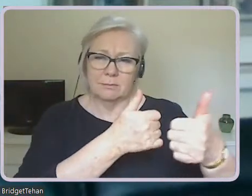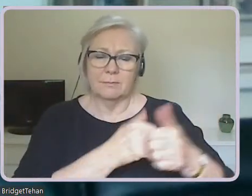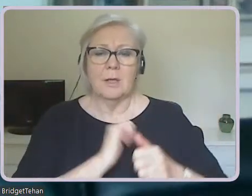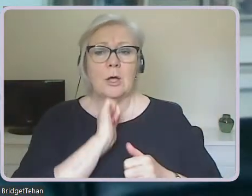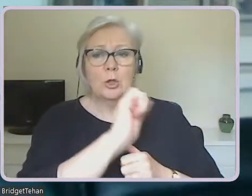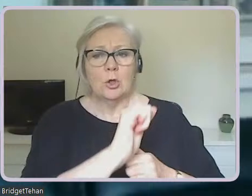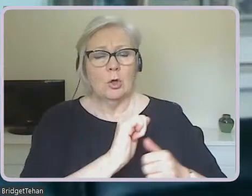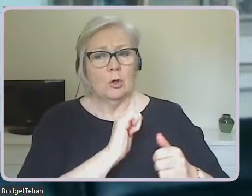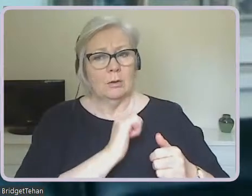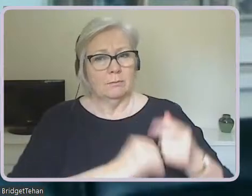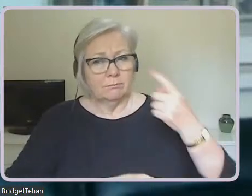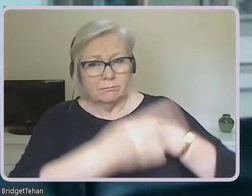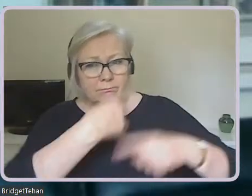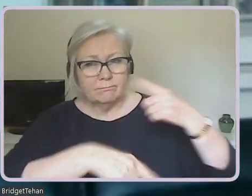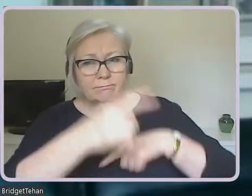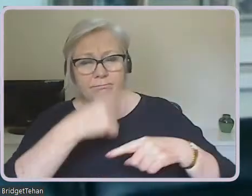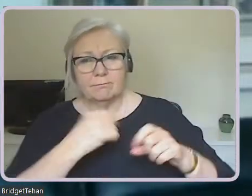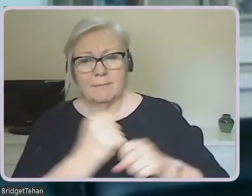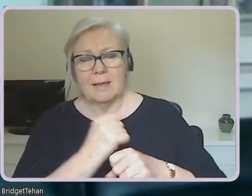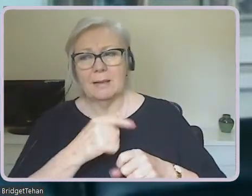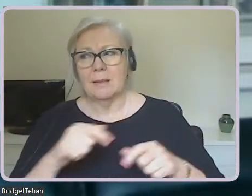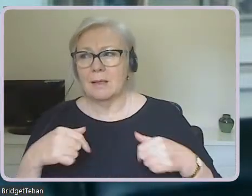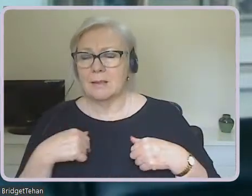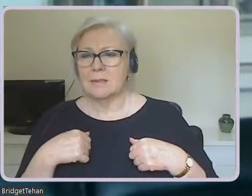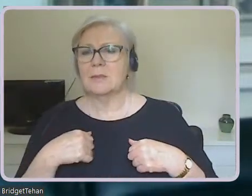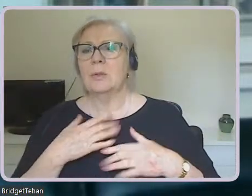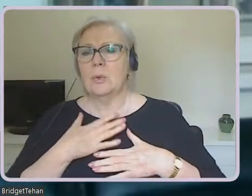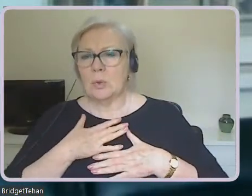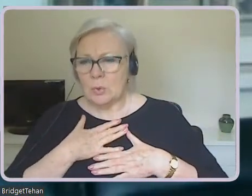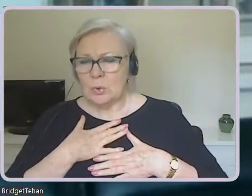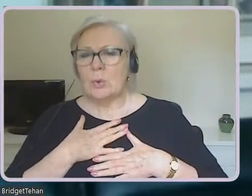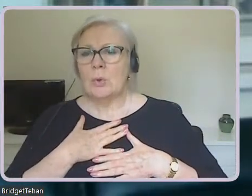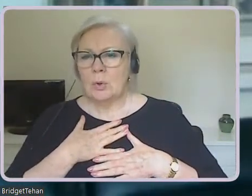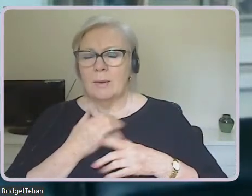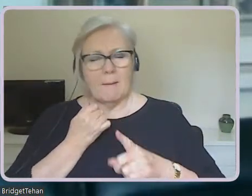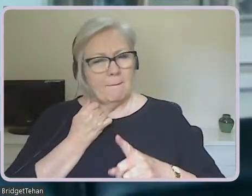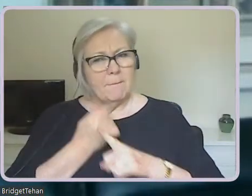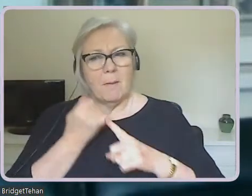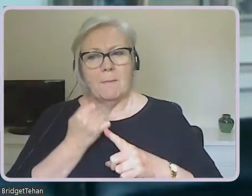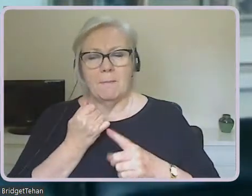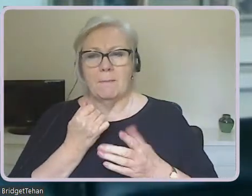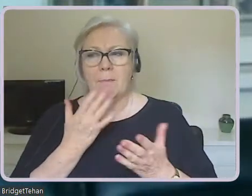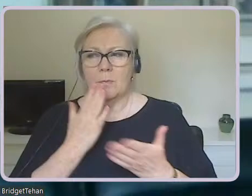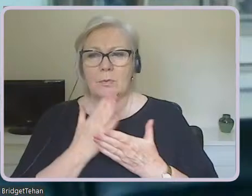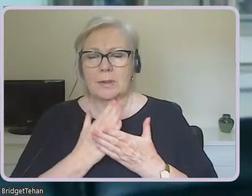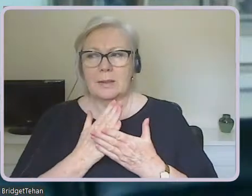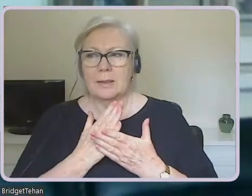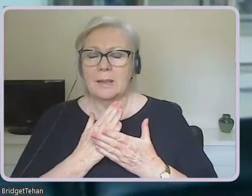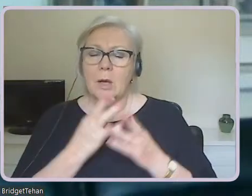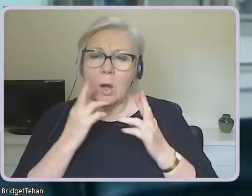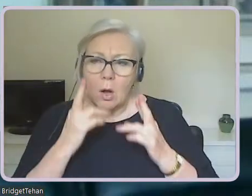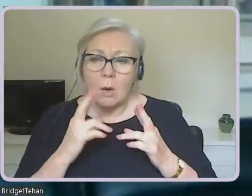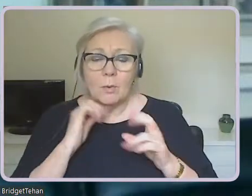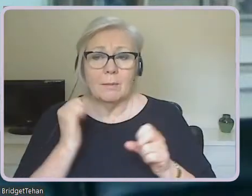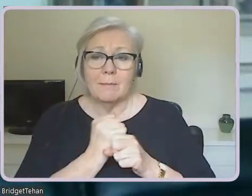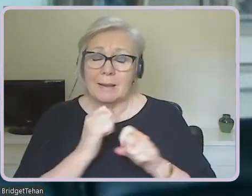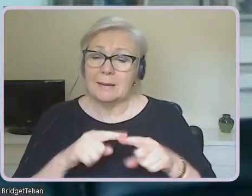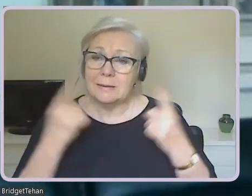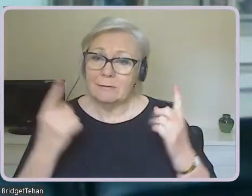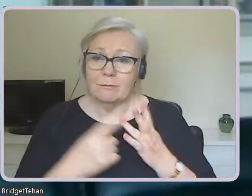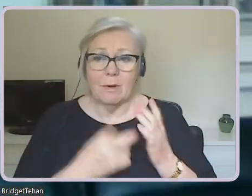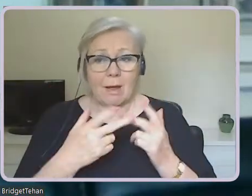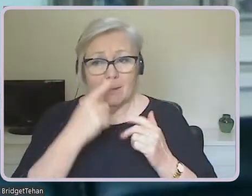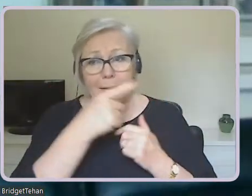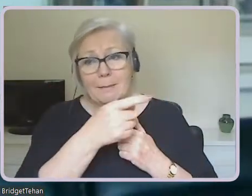imparted were really profound and really meaningful, and will hopefully make a difference for other people with a